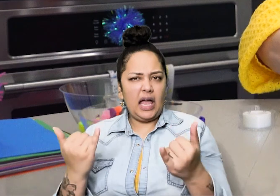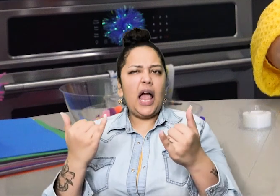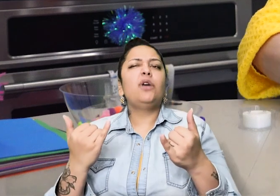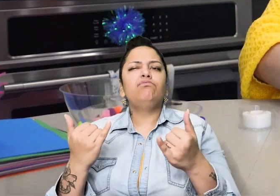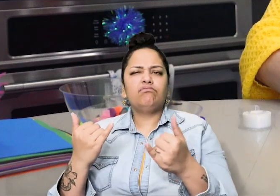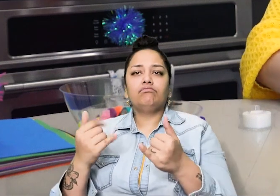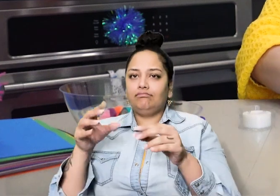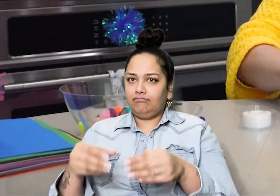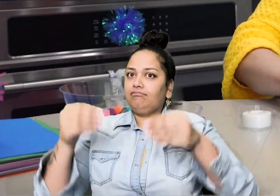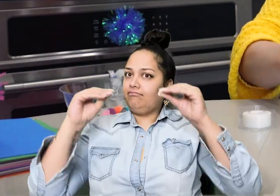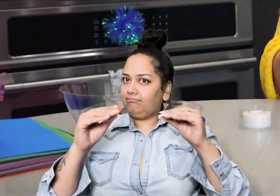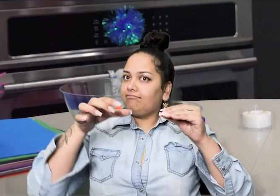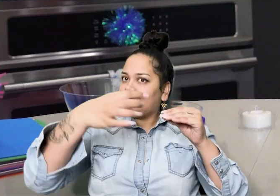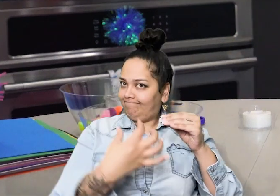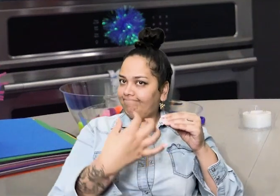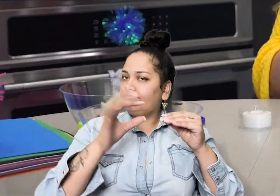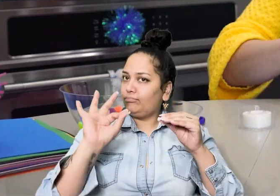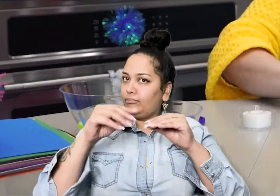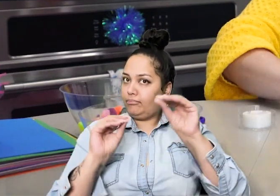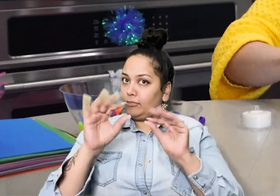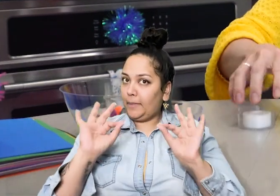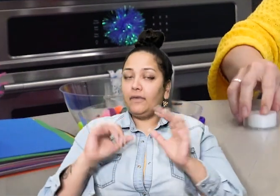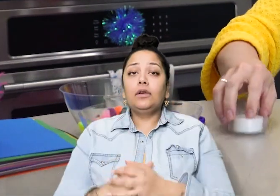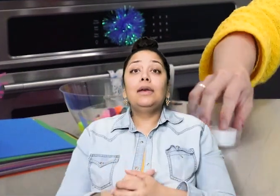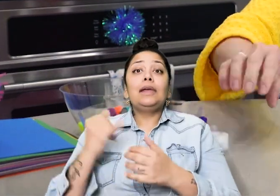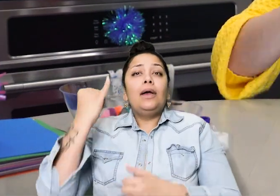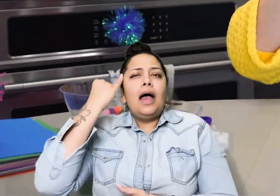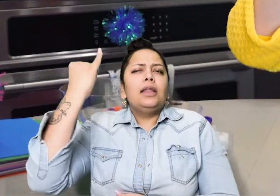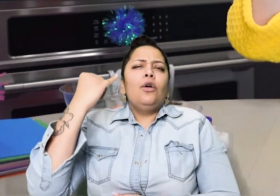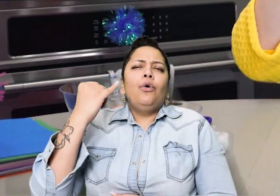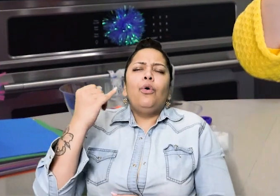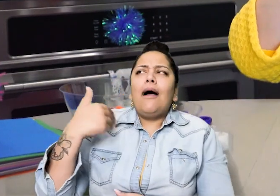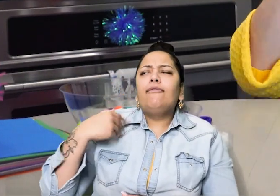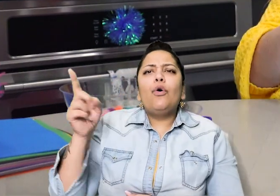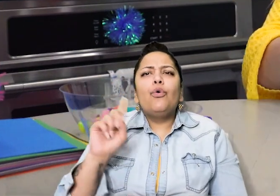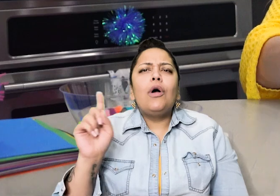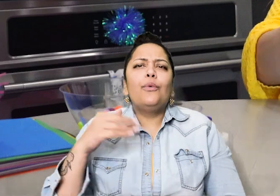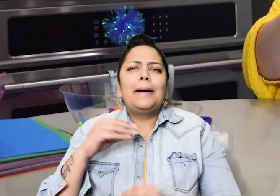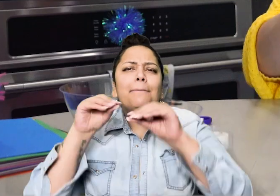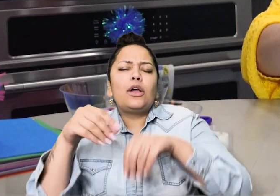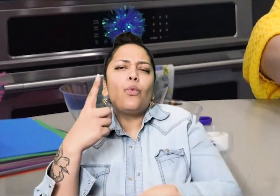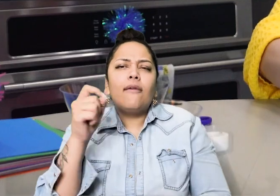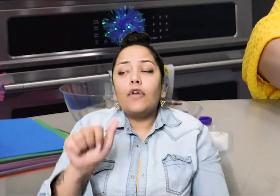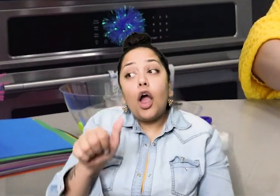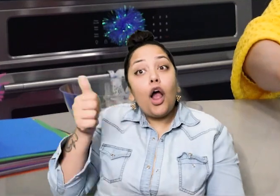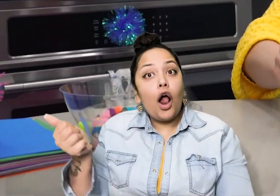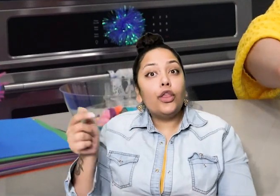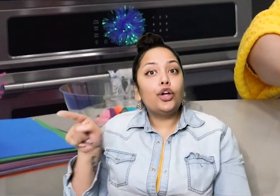perfect. So now that this is all down, let's do an idea that I have where we kind of